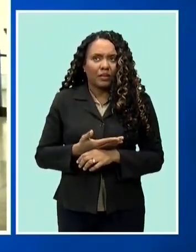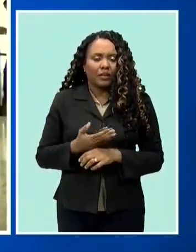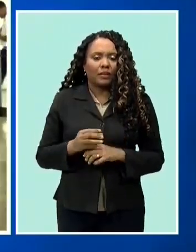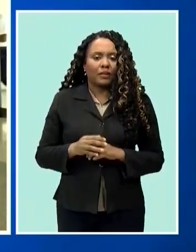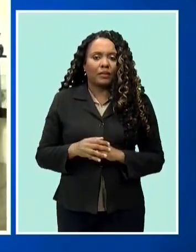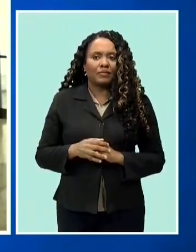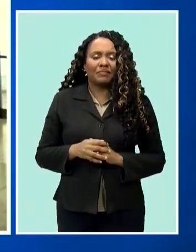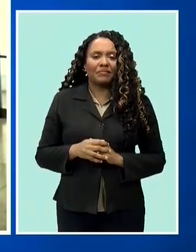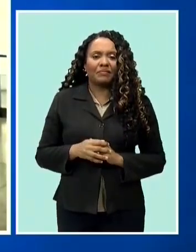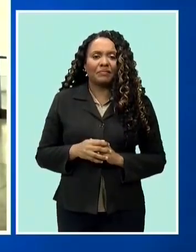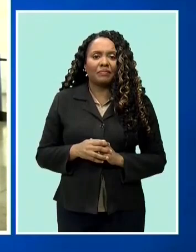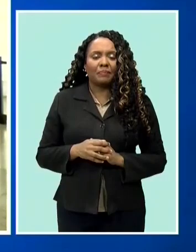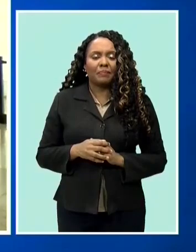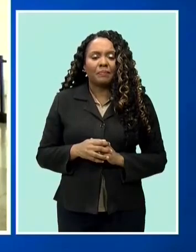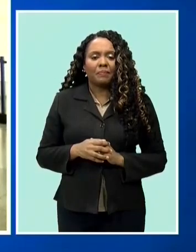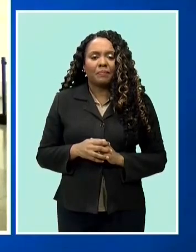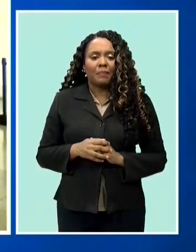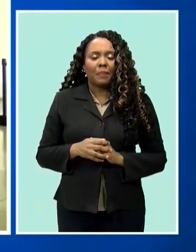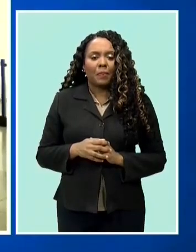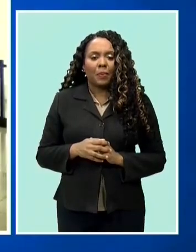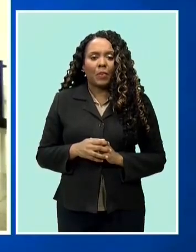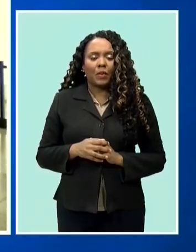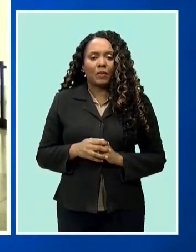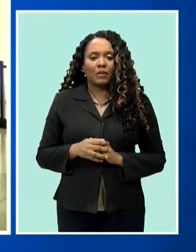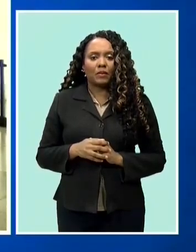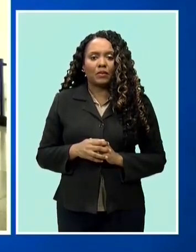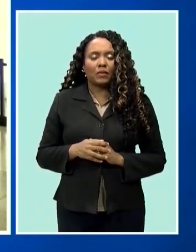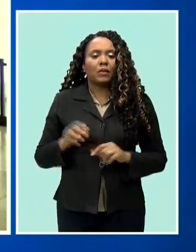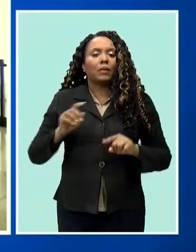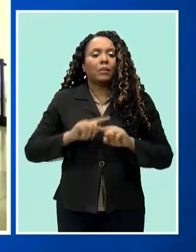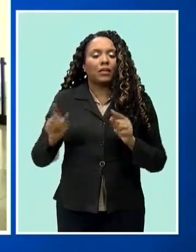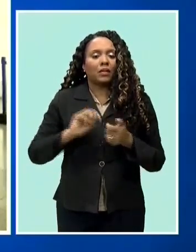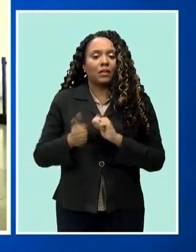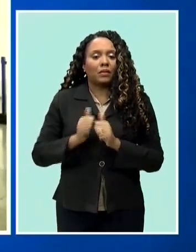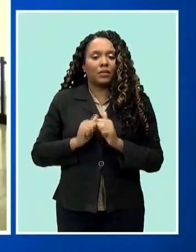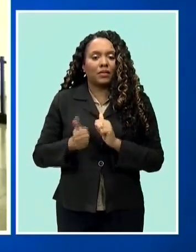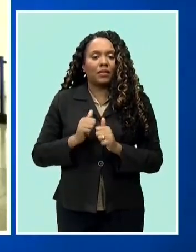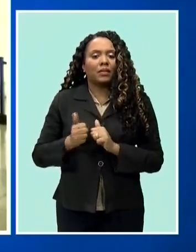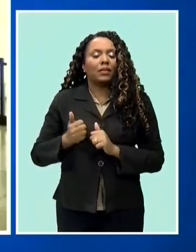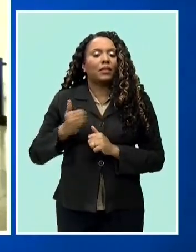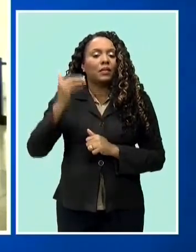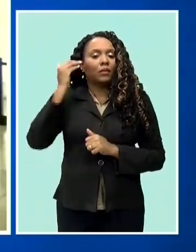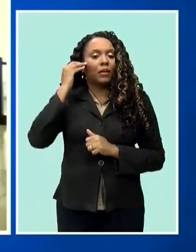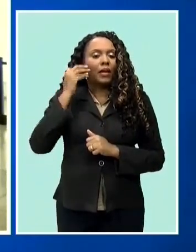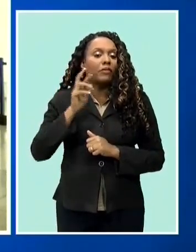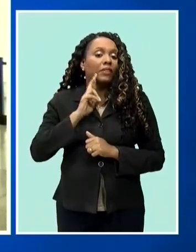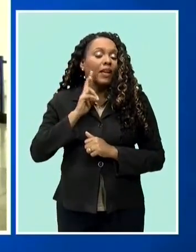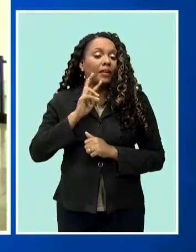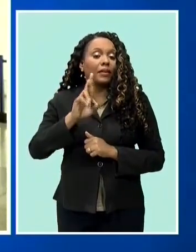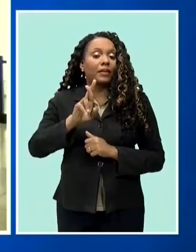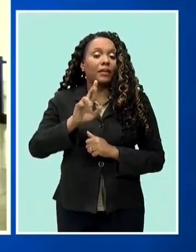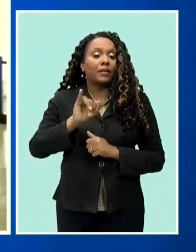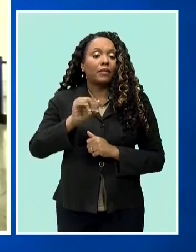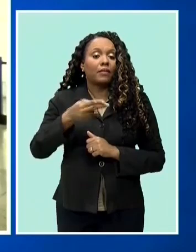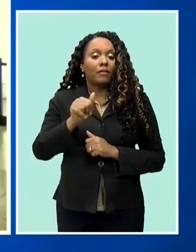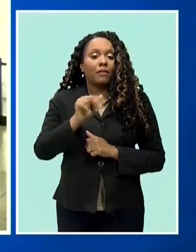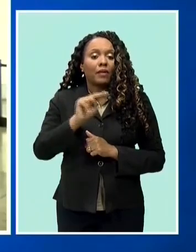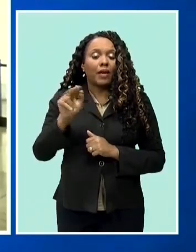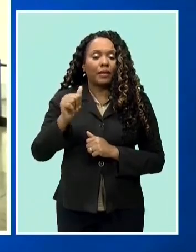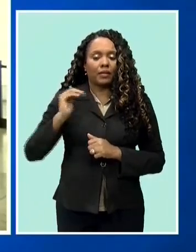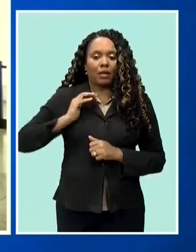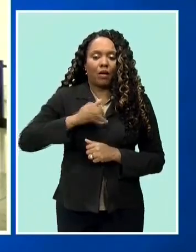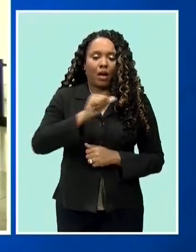however, as well, is that WOCOPA acknowledges Rihanna as our ambassador. And I believe that